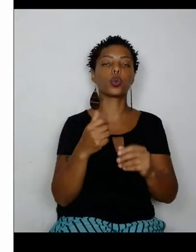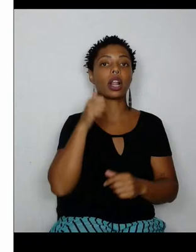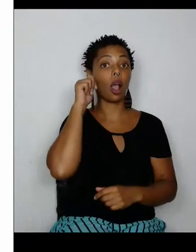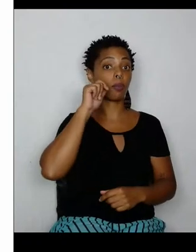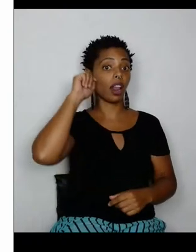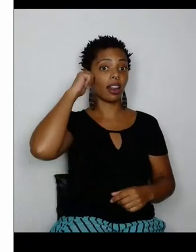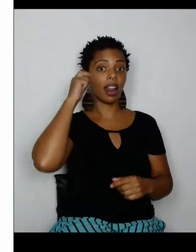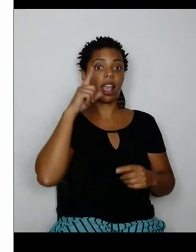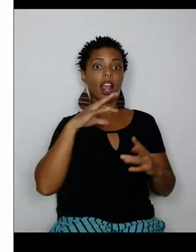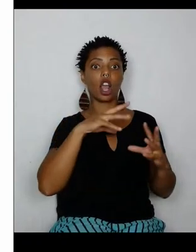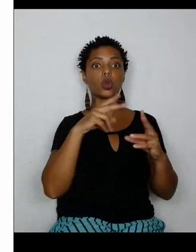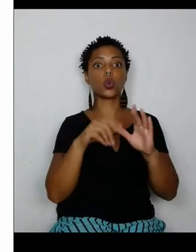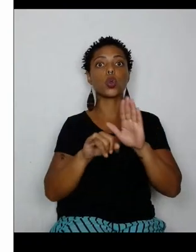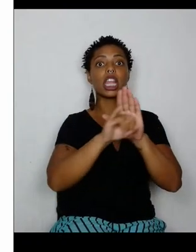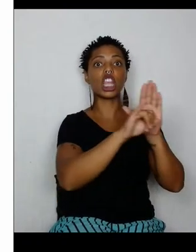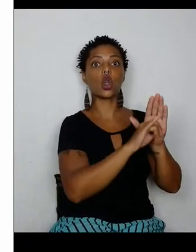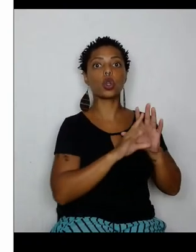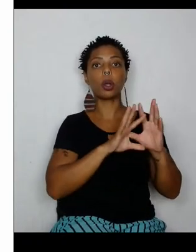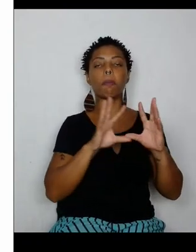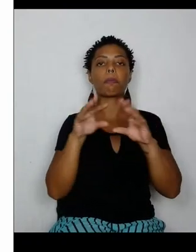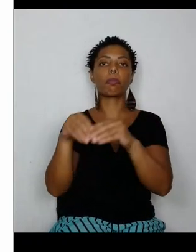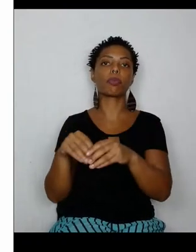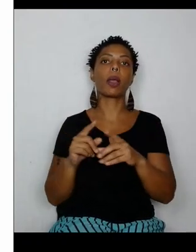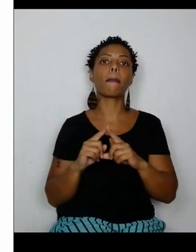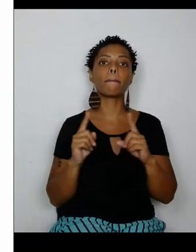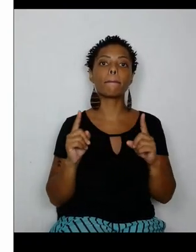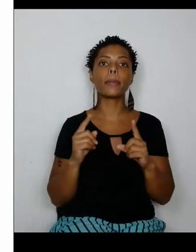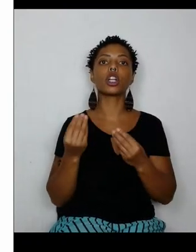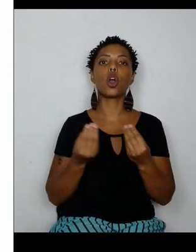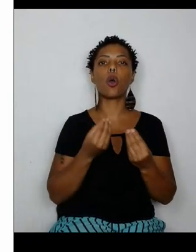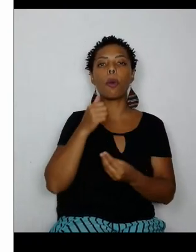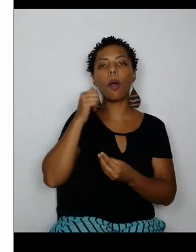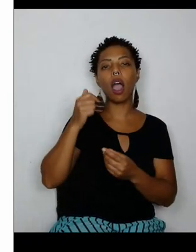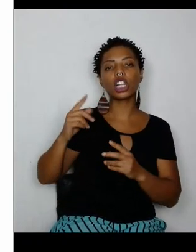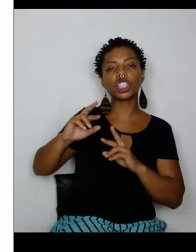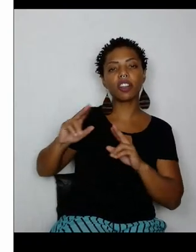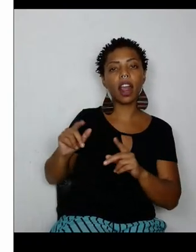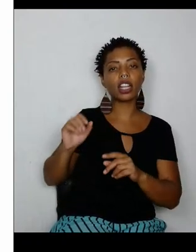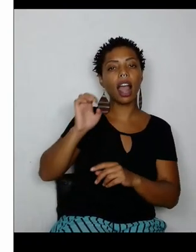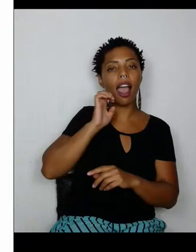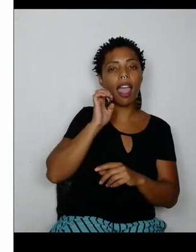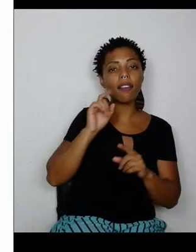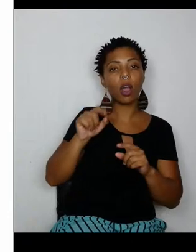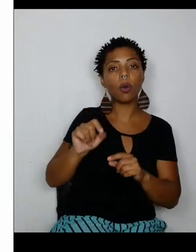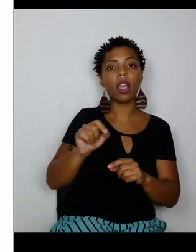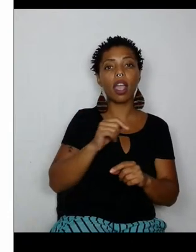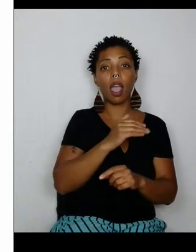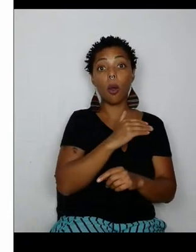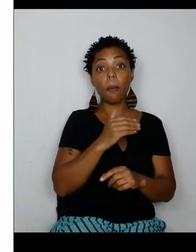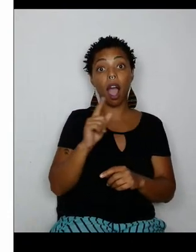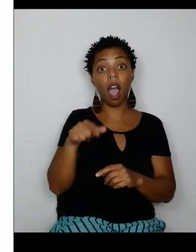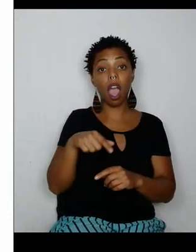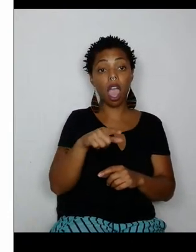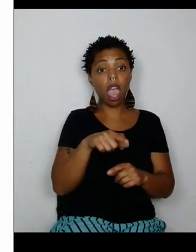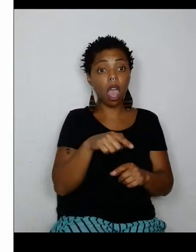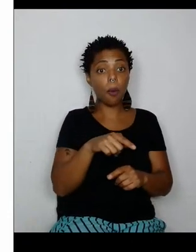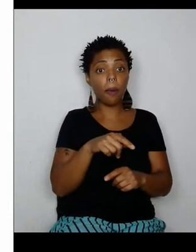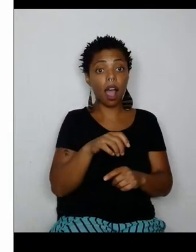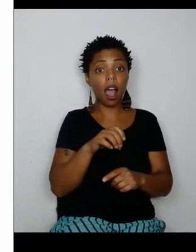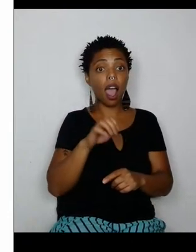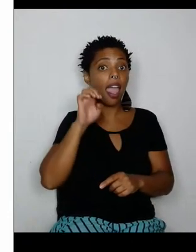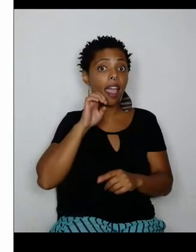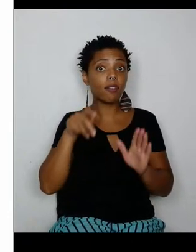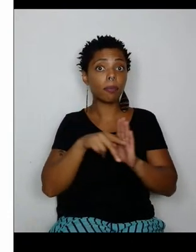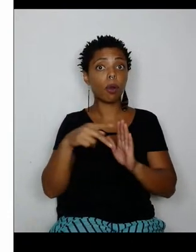its serpent's tail she is a tahitian leave with roots or savages with roots growing back into flowers